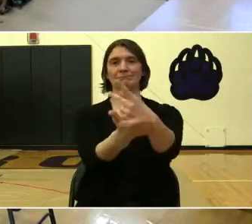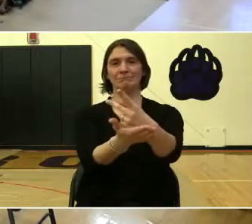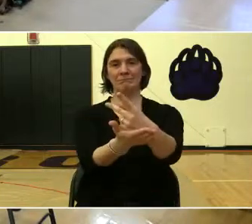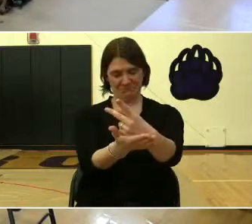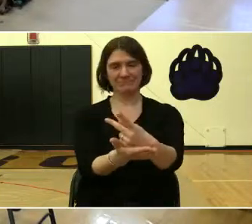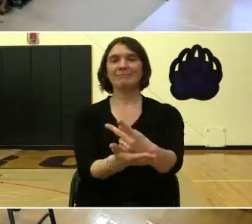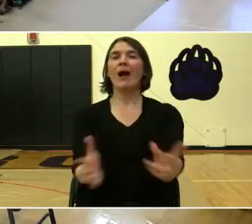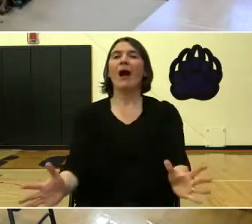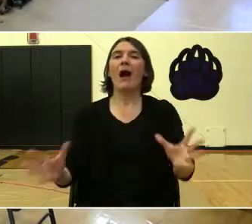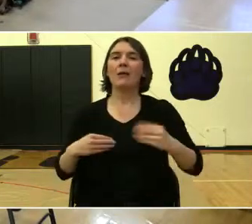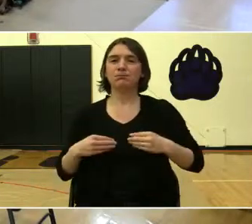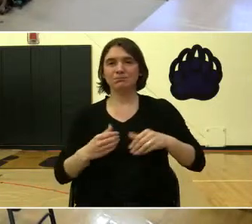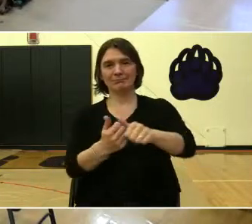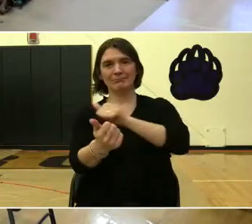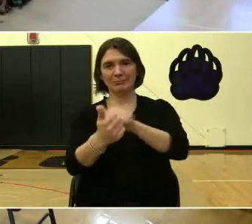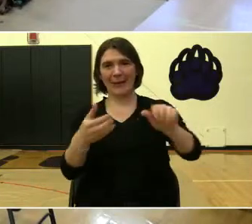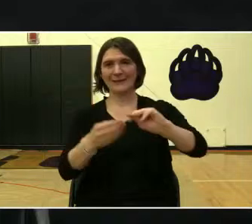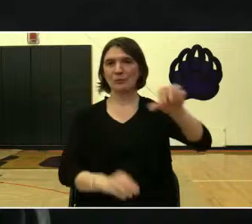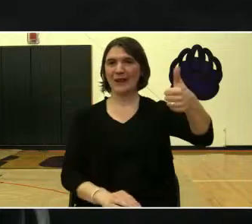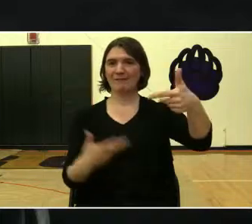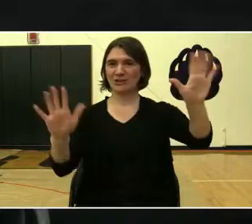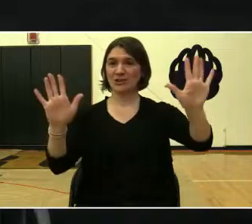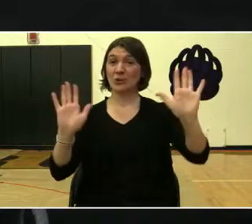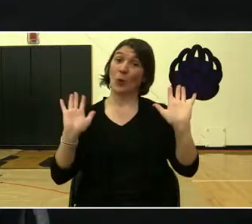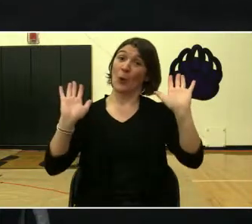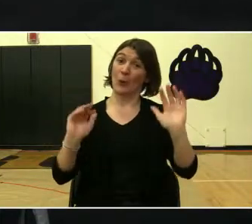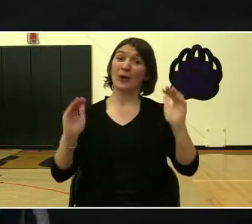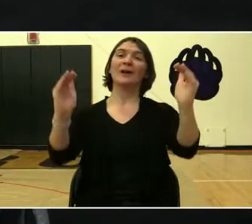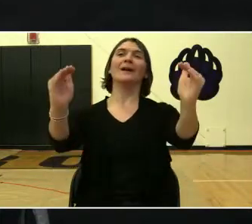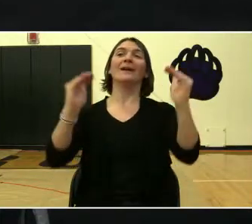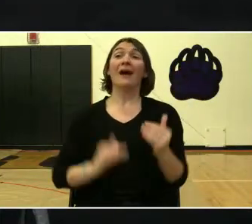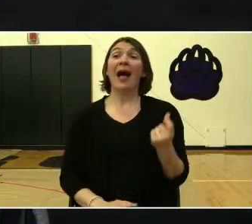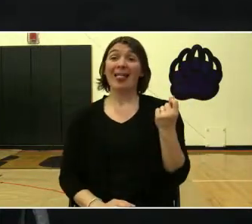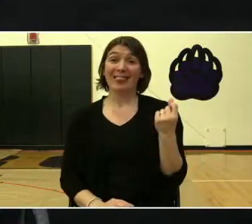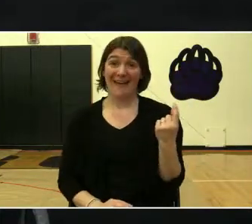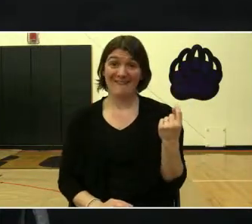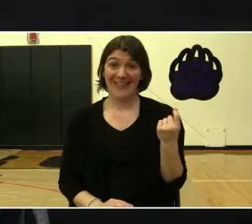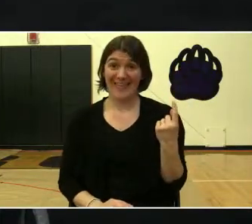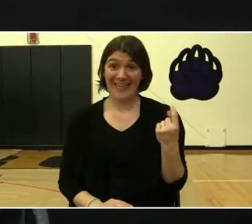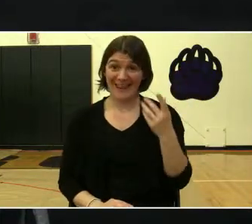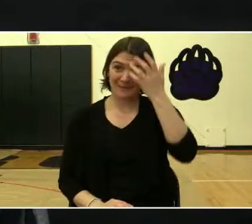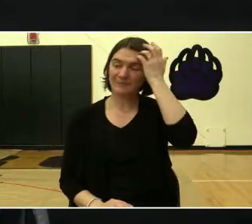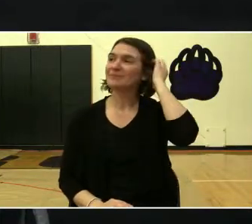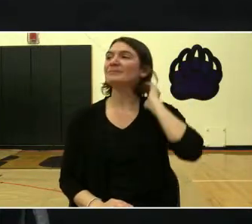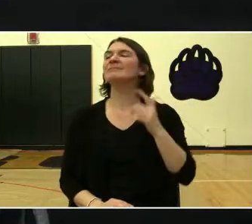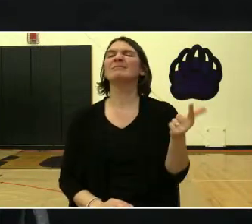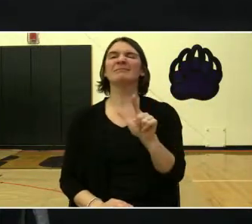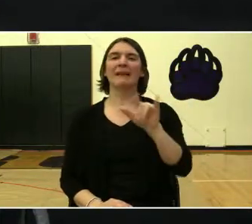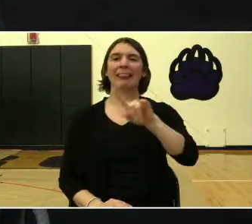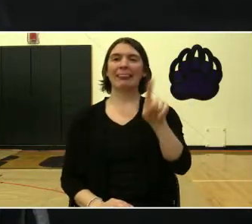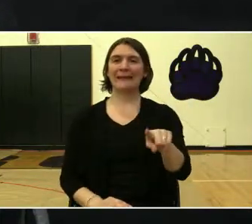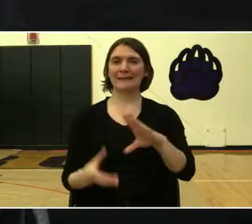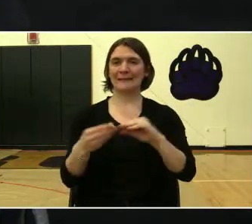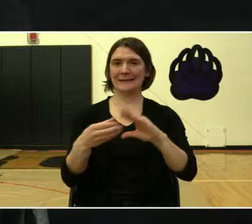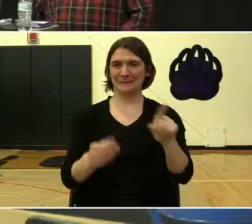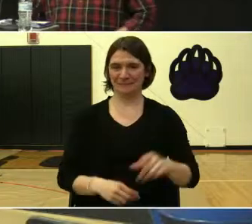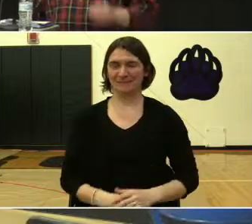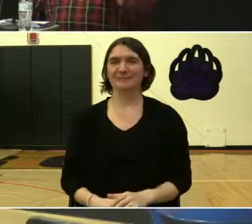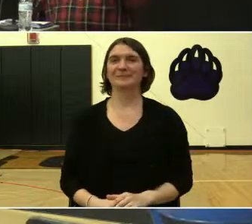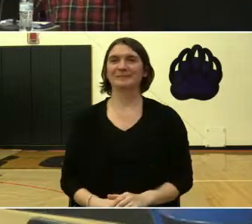it and you've adopted article 10 on article 11 m mlin is